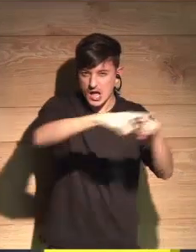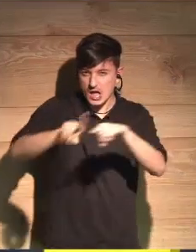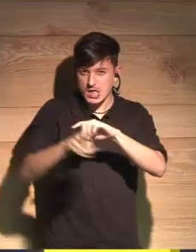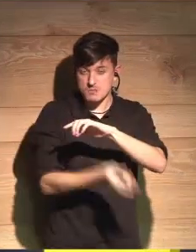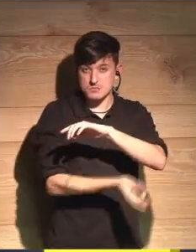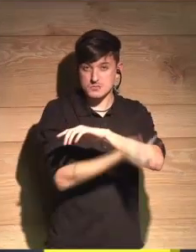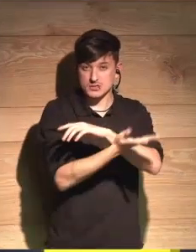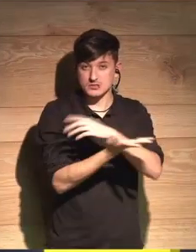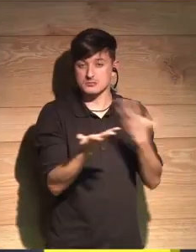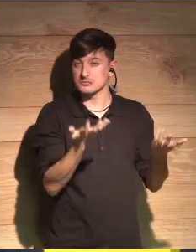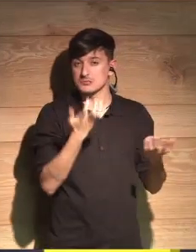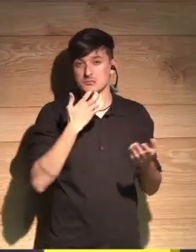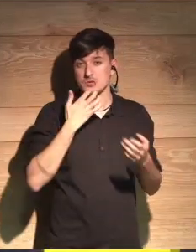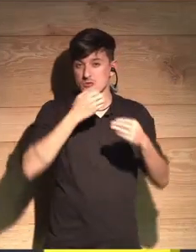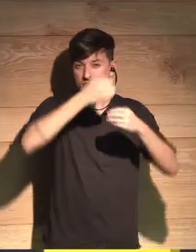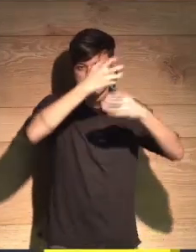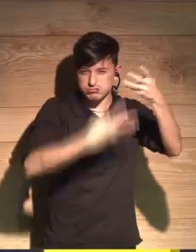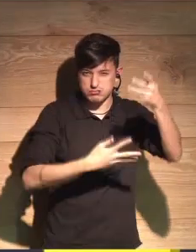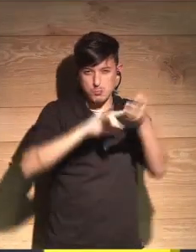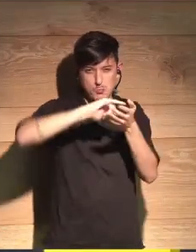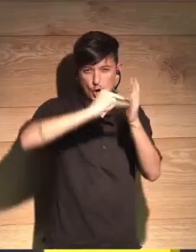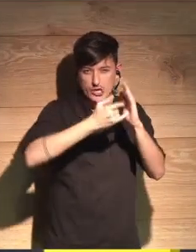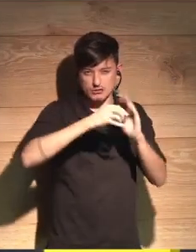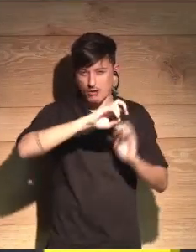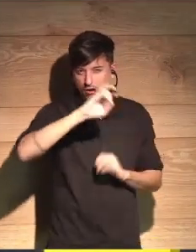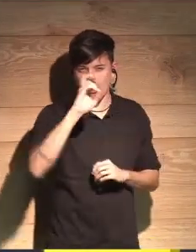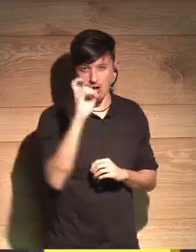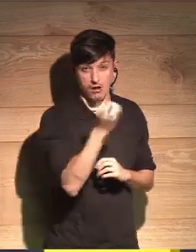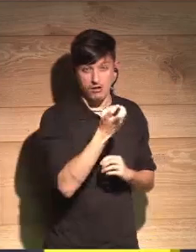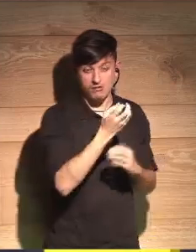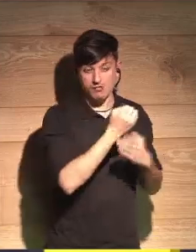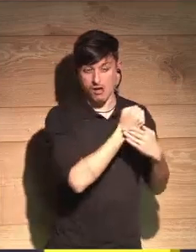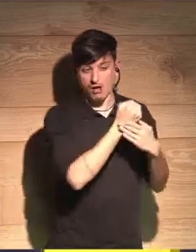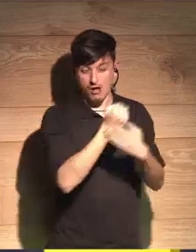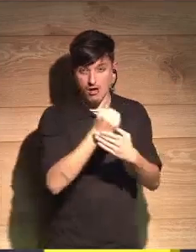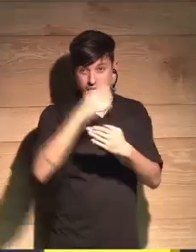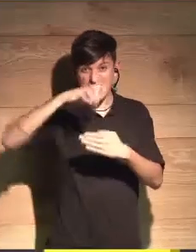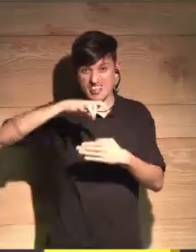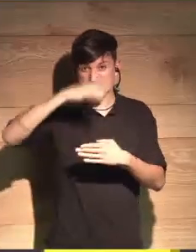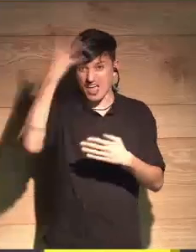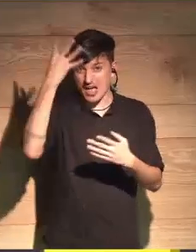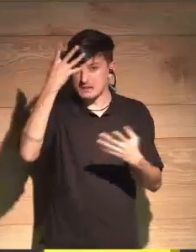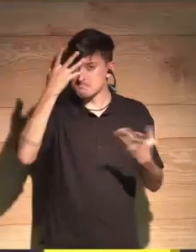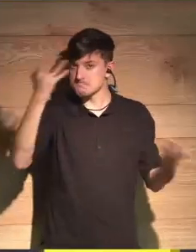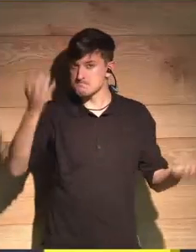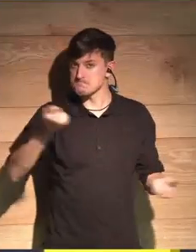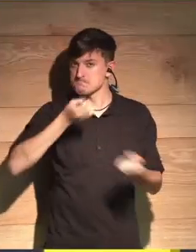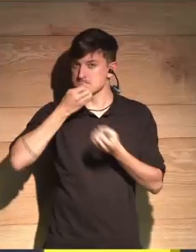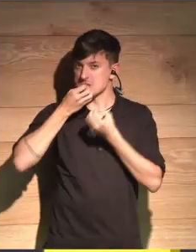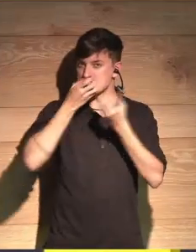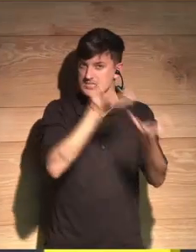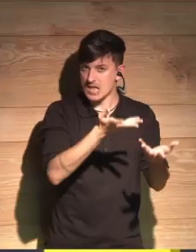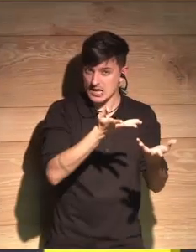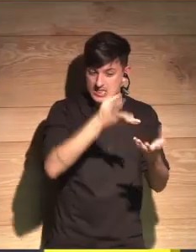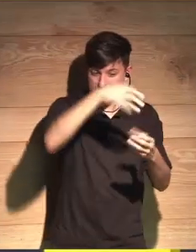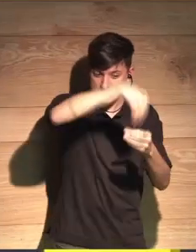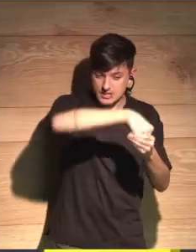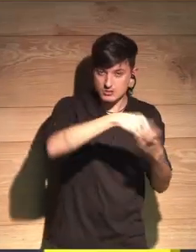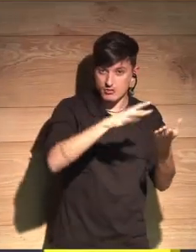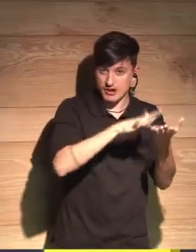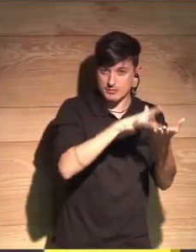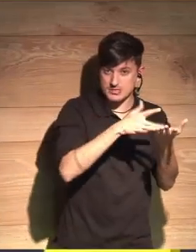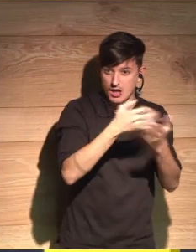the Telos magazine, where we have different projects that support ideas and messages that are published in